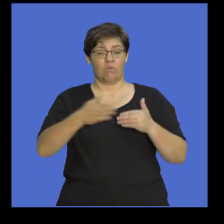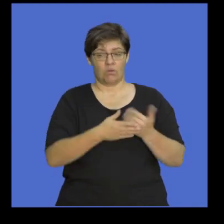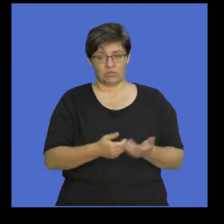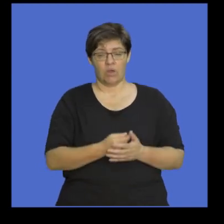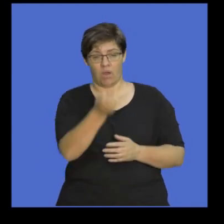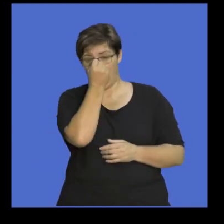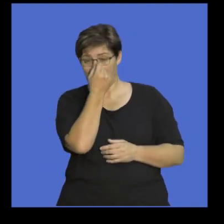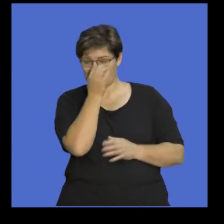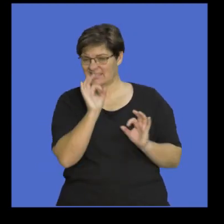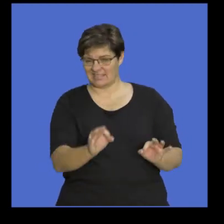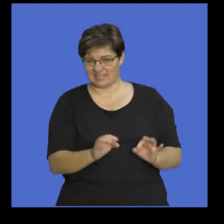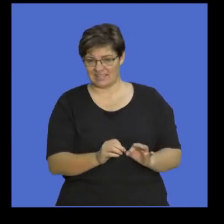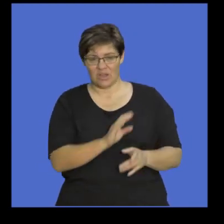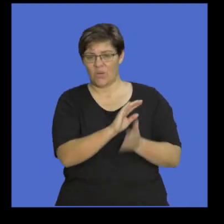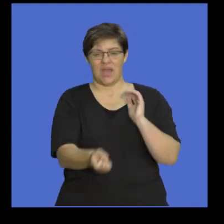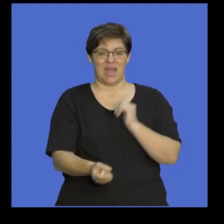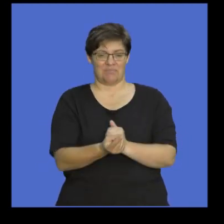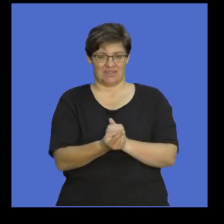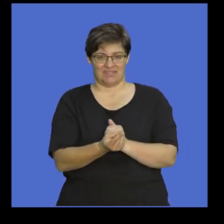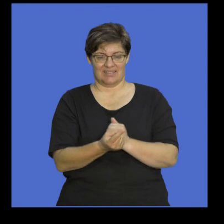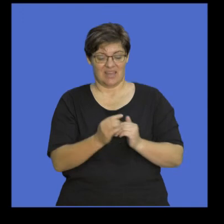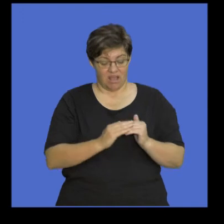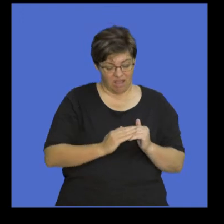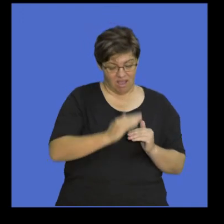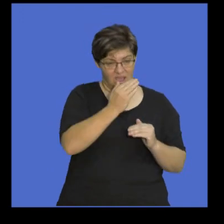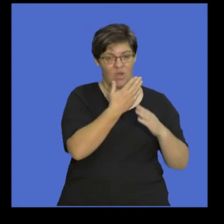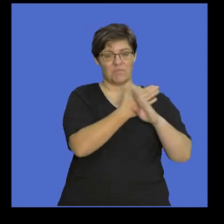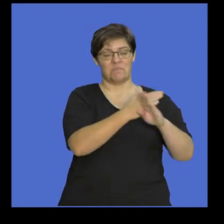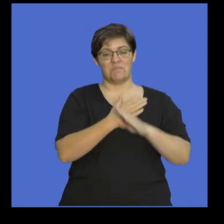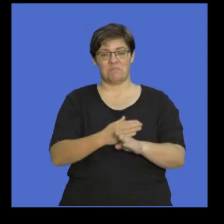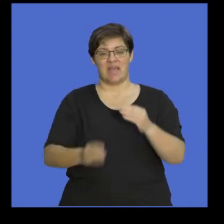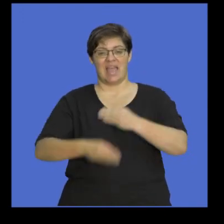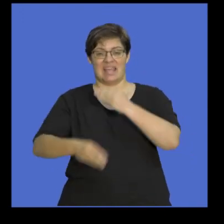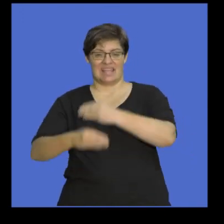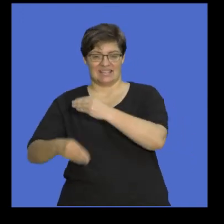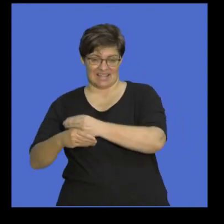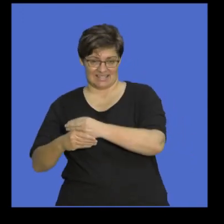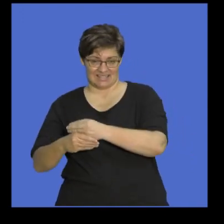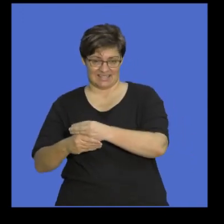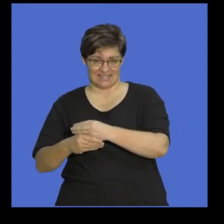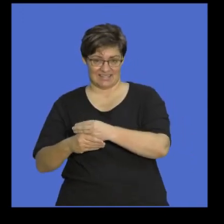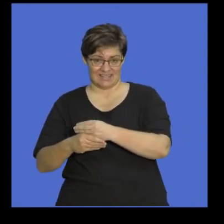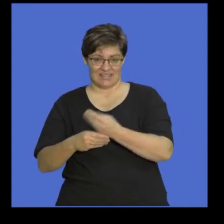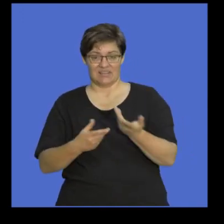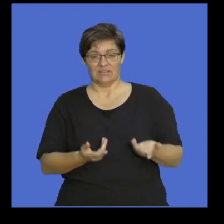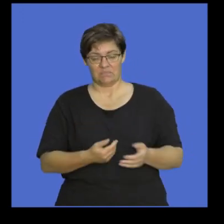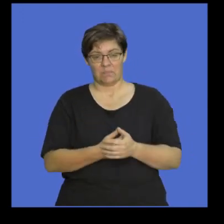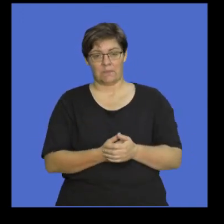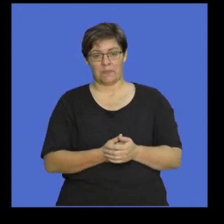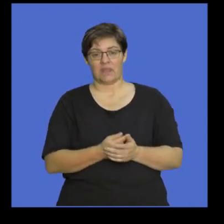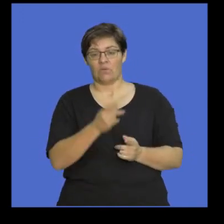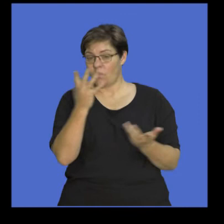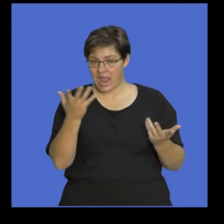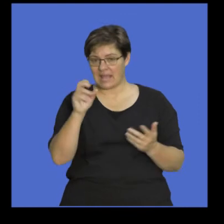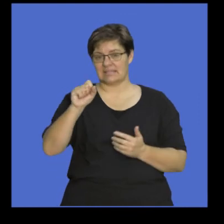then in closing, we understand now what happens when you increase the total resistance of a circuit